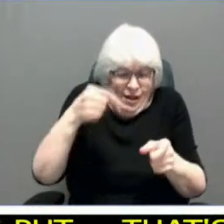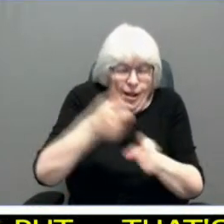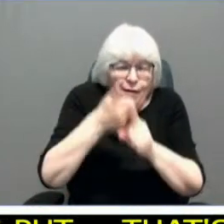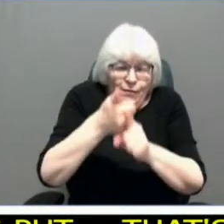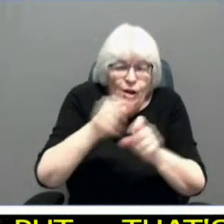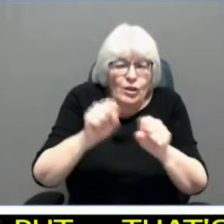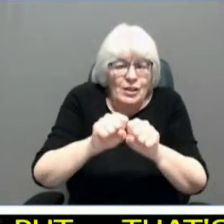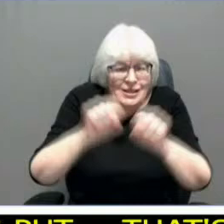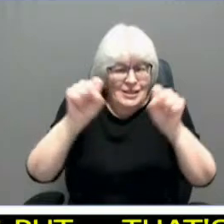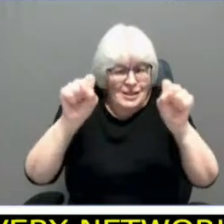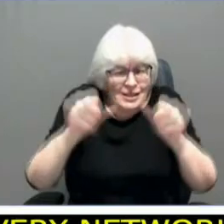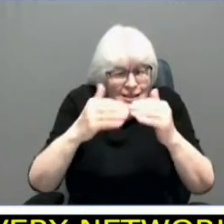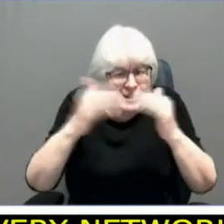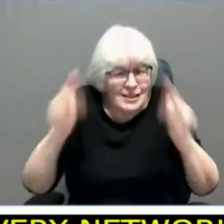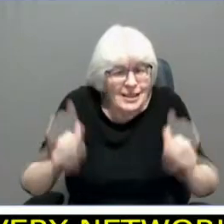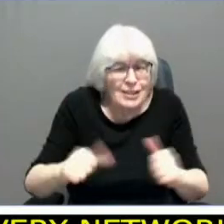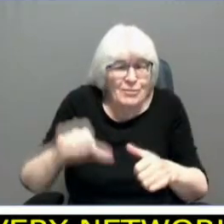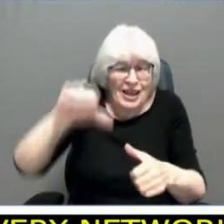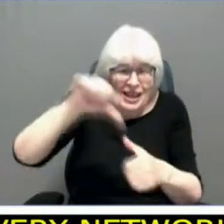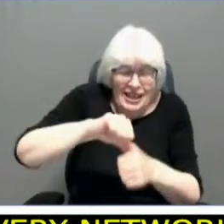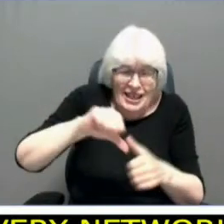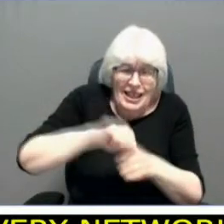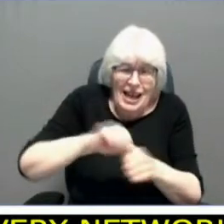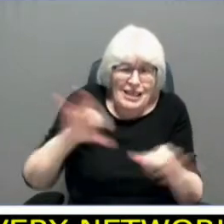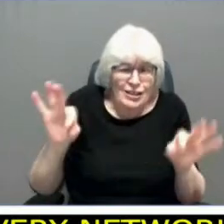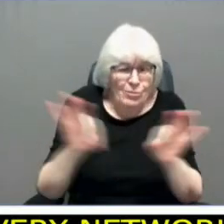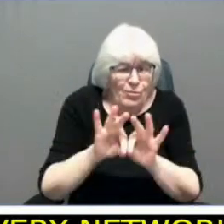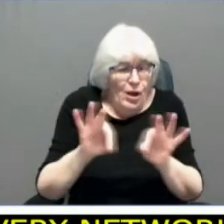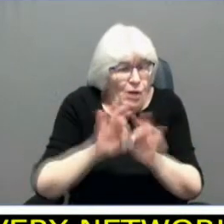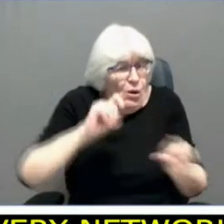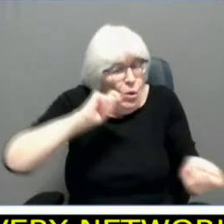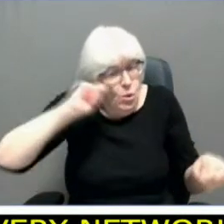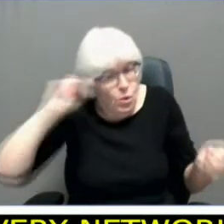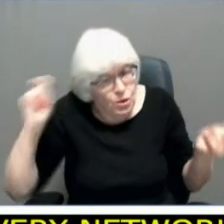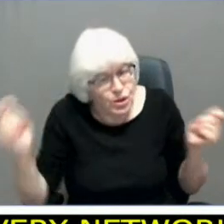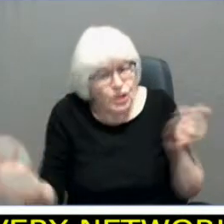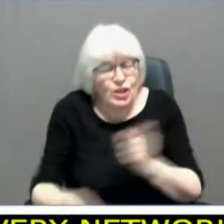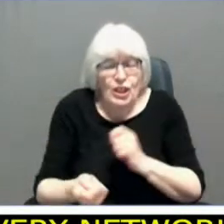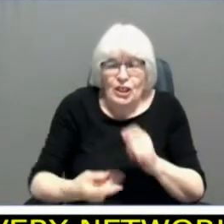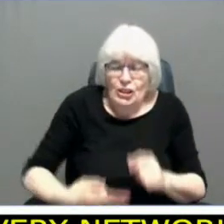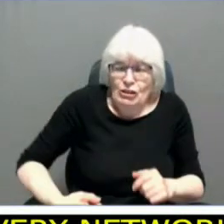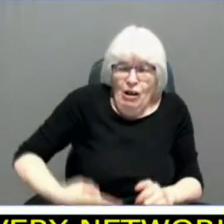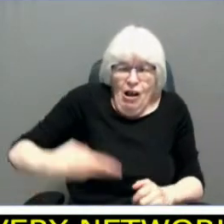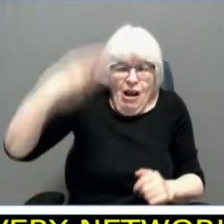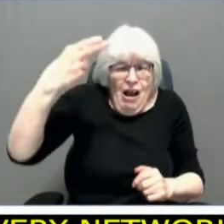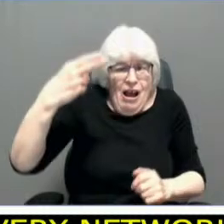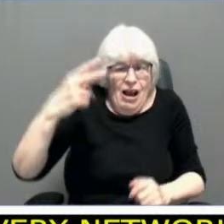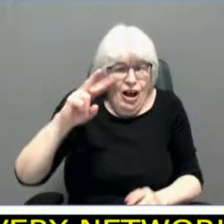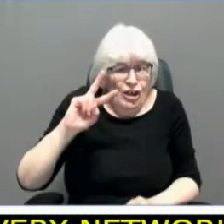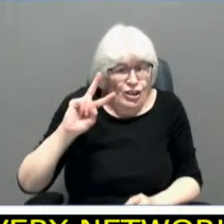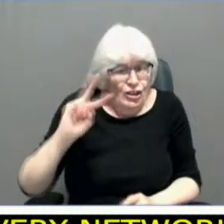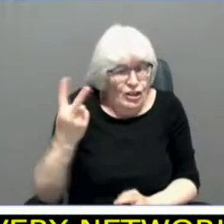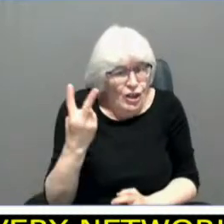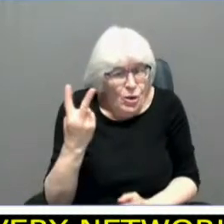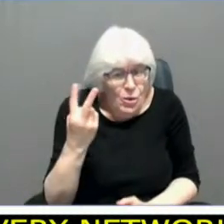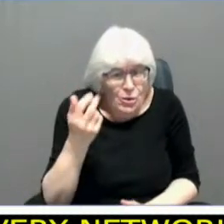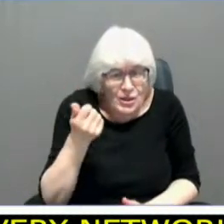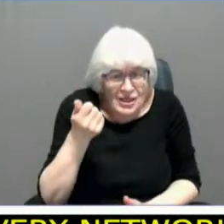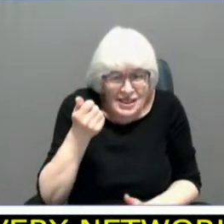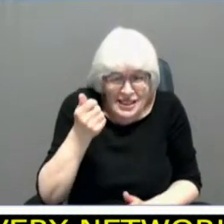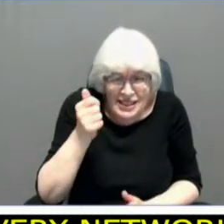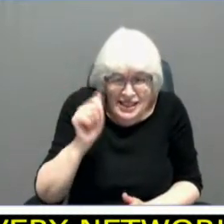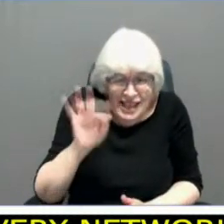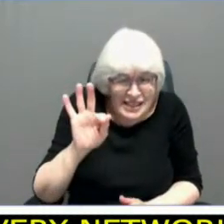prices, which changed dramatically, so we hit a high of about 218, maybe 216, somewhere in that range, and now it's down to